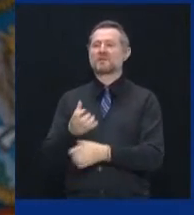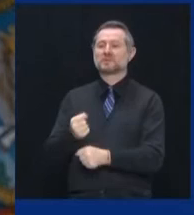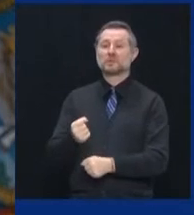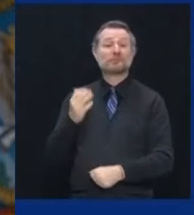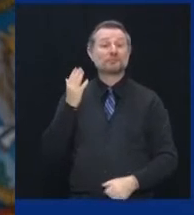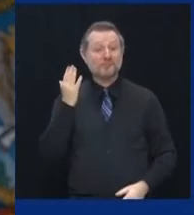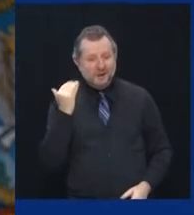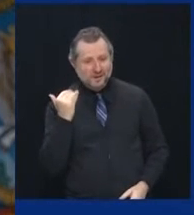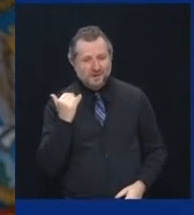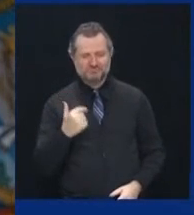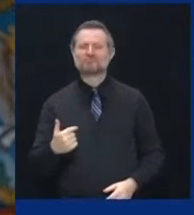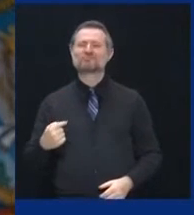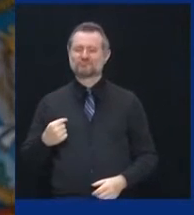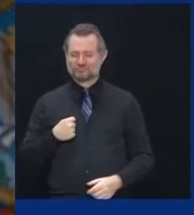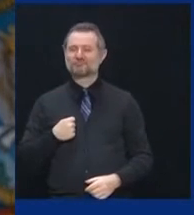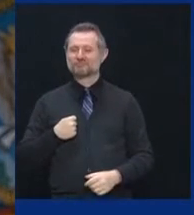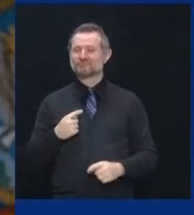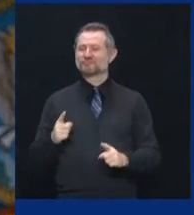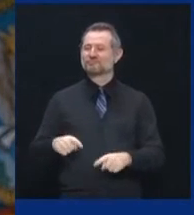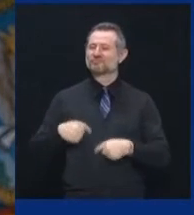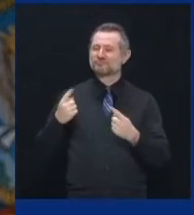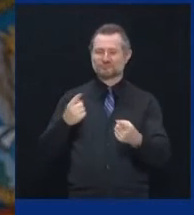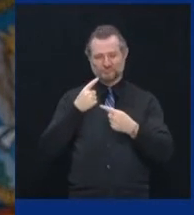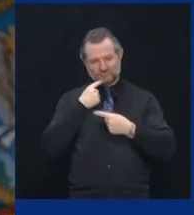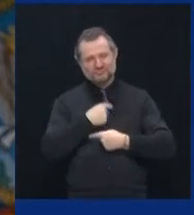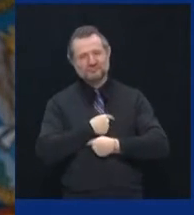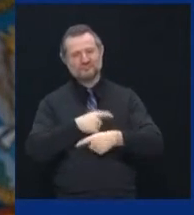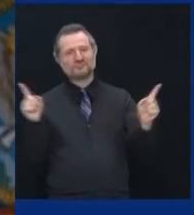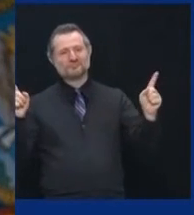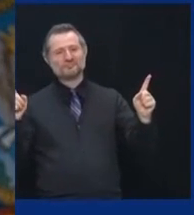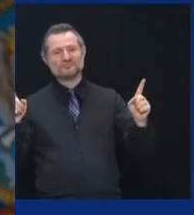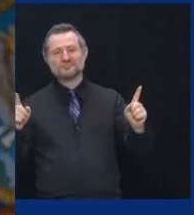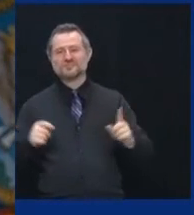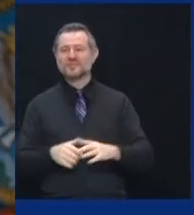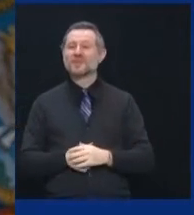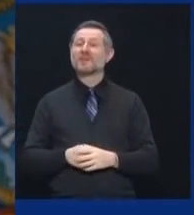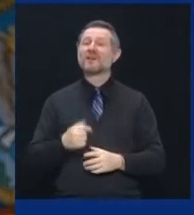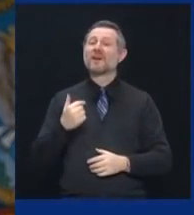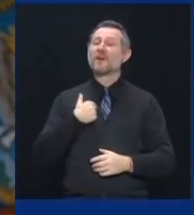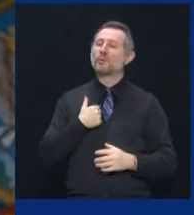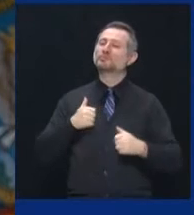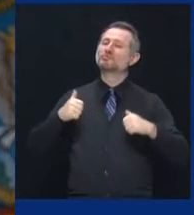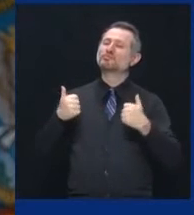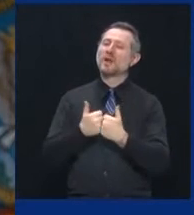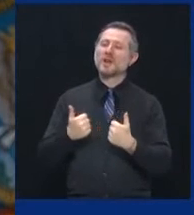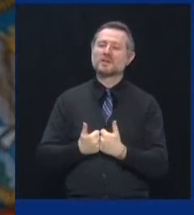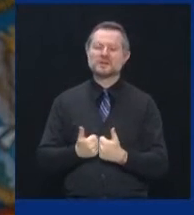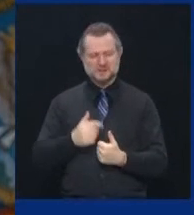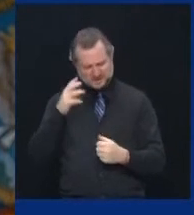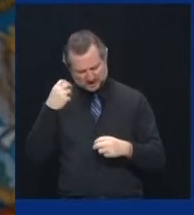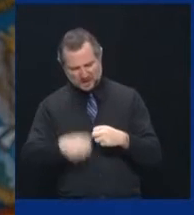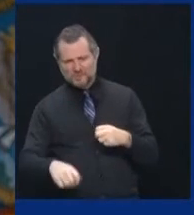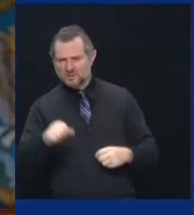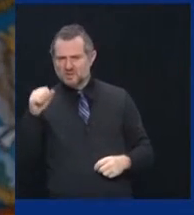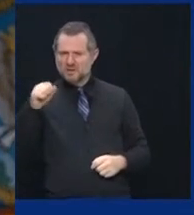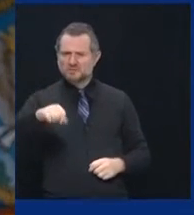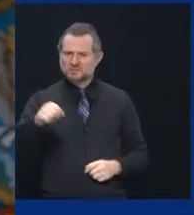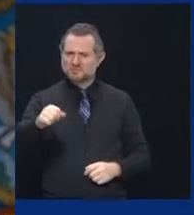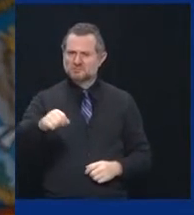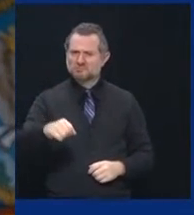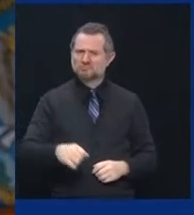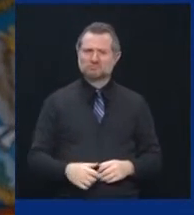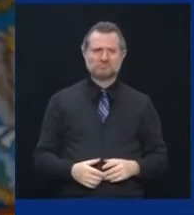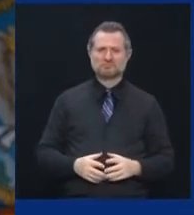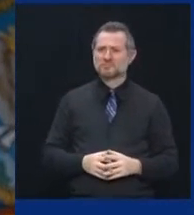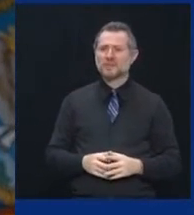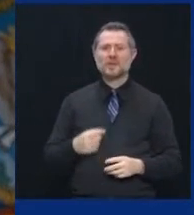from experience. I know how difficult our challenge is going to be. I know the height of the mountain. I